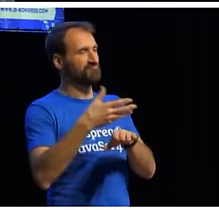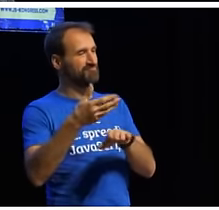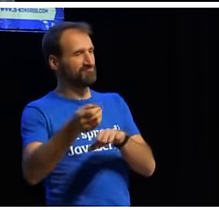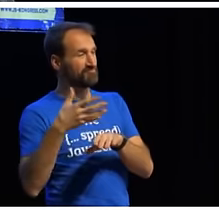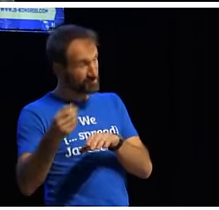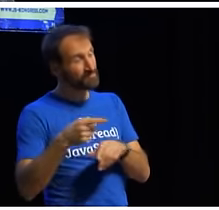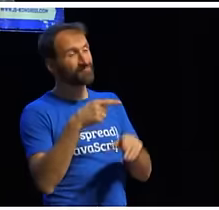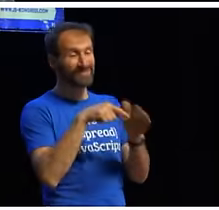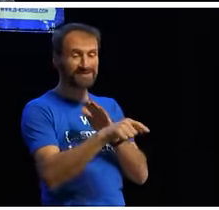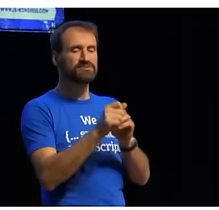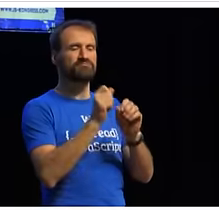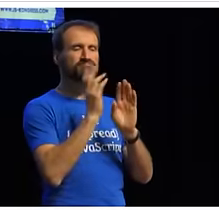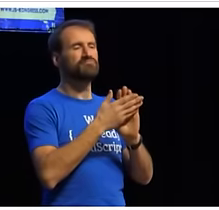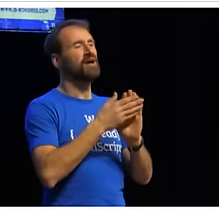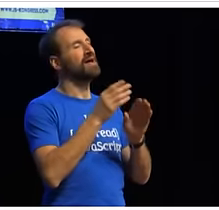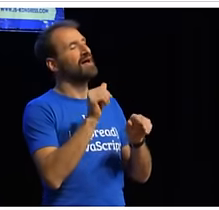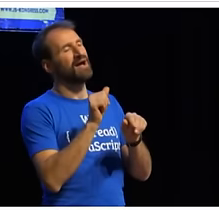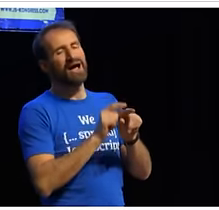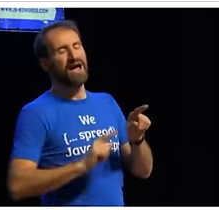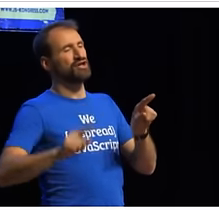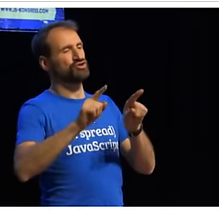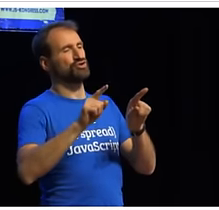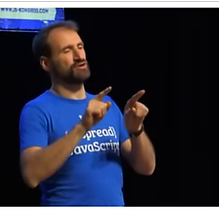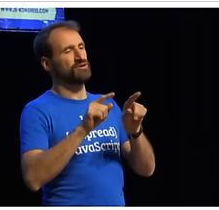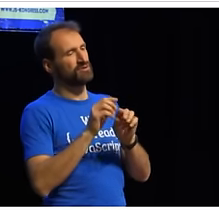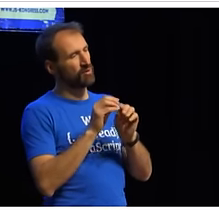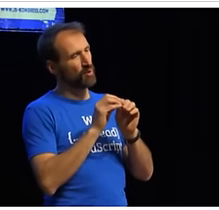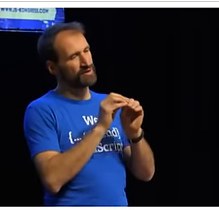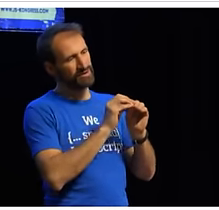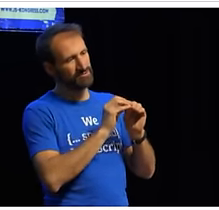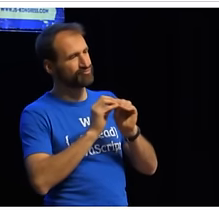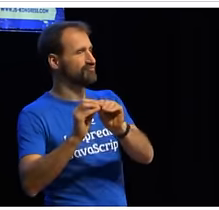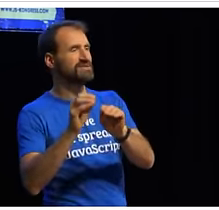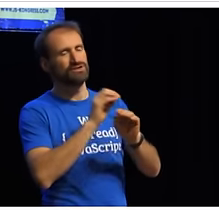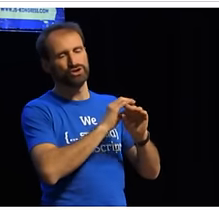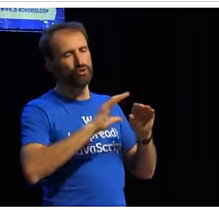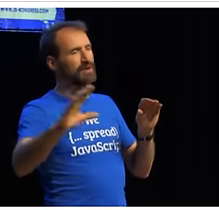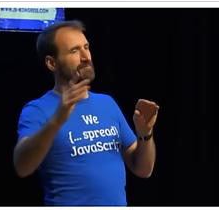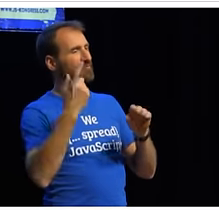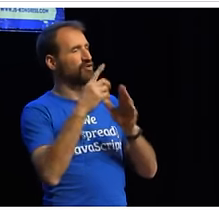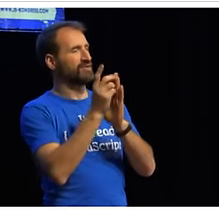data that gets transformed by this observables operators.